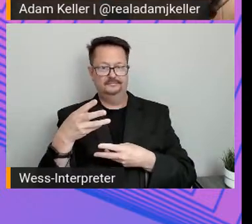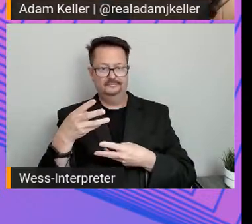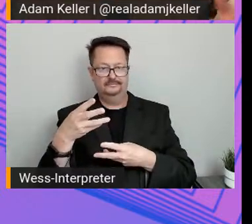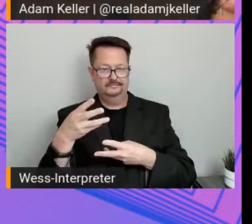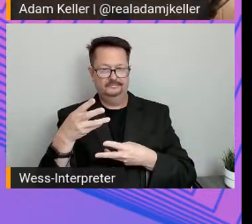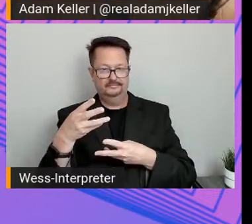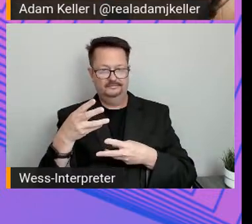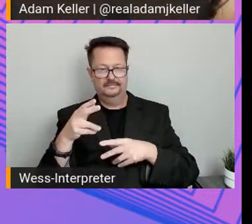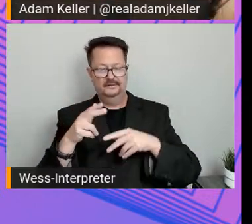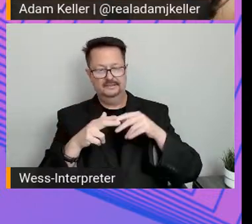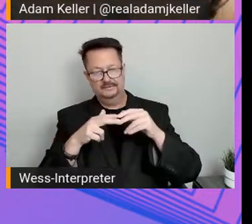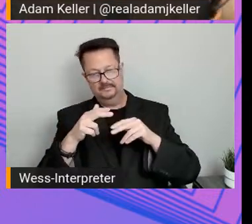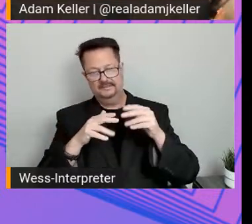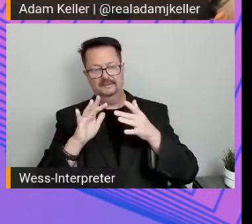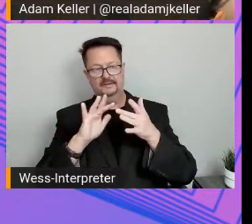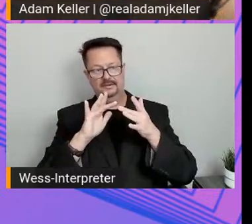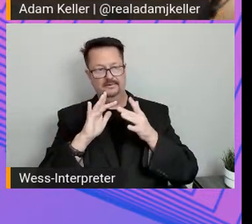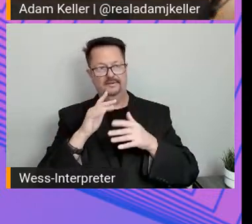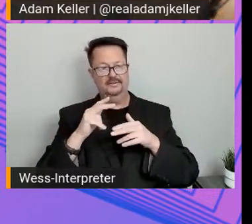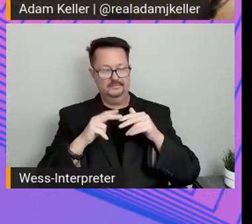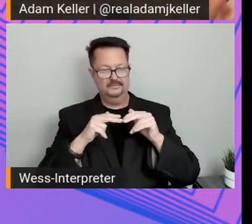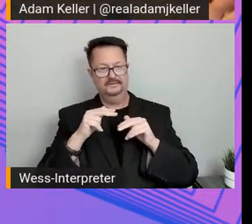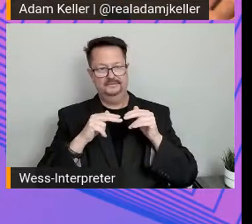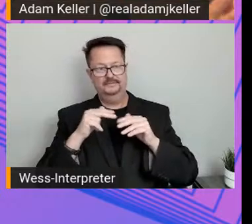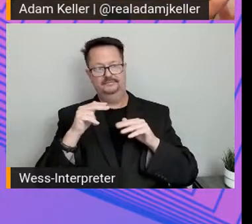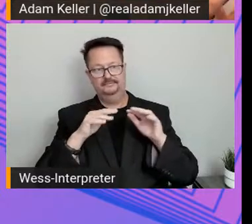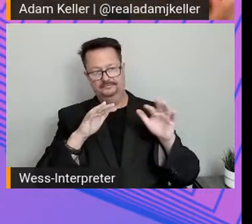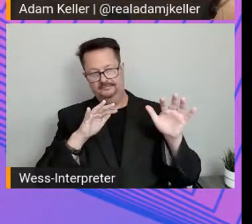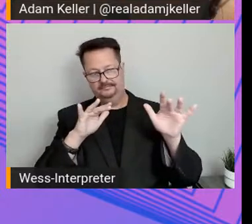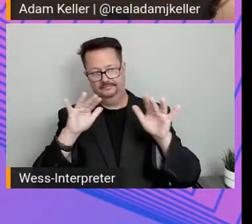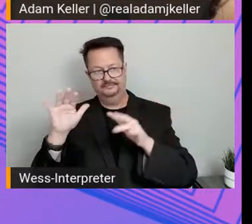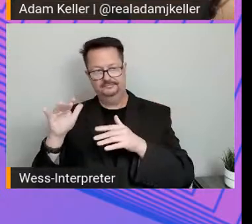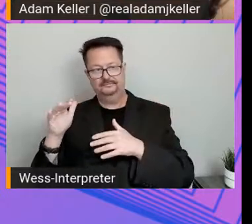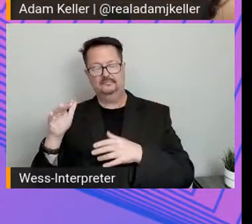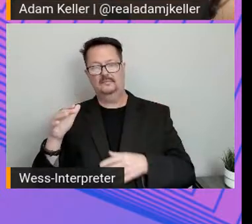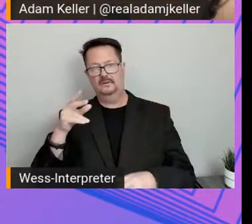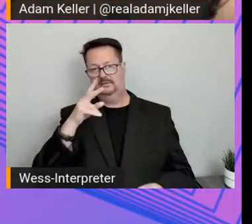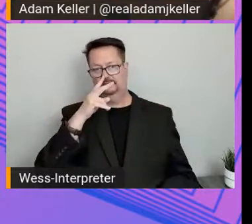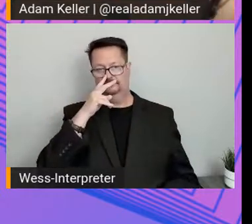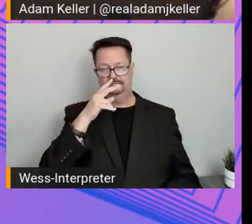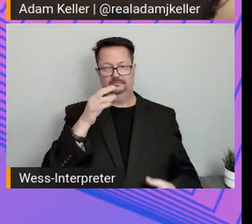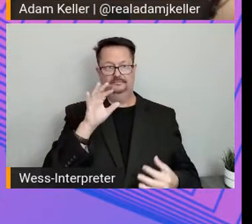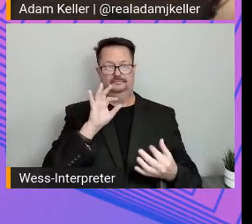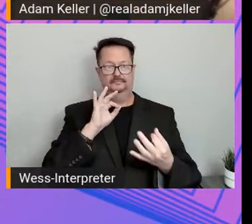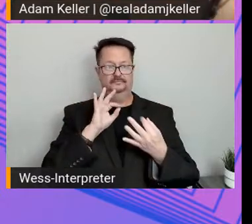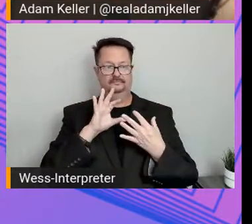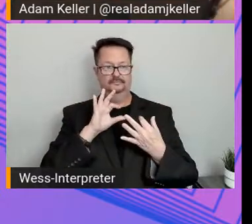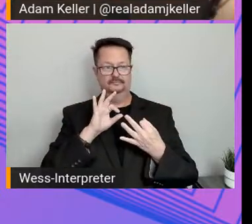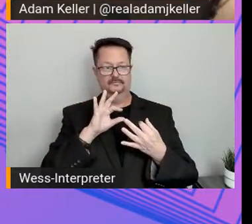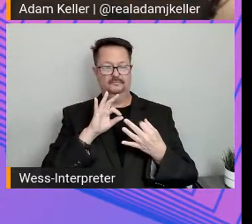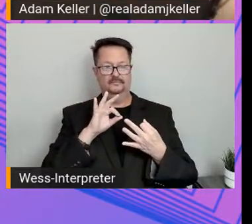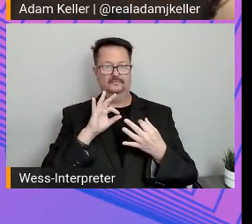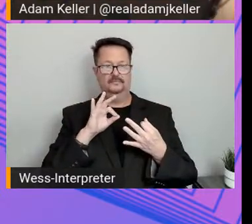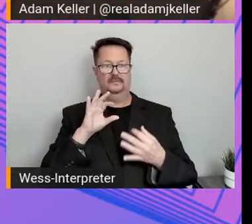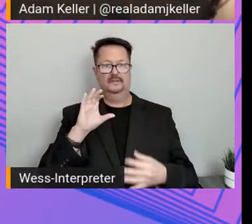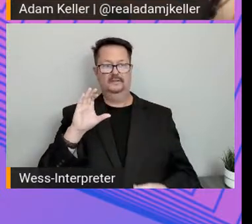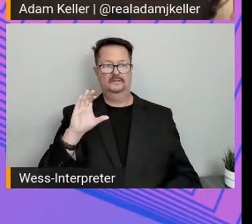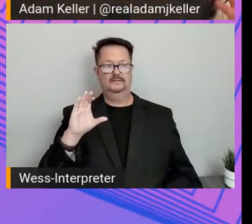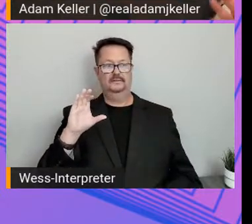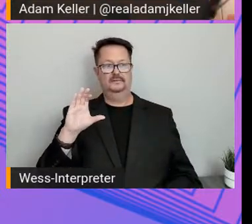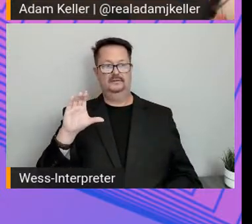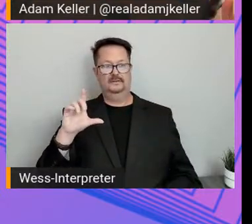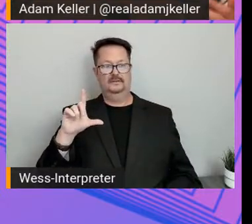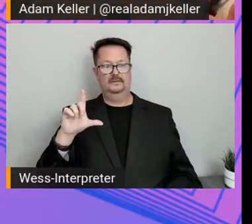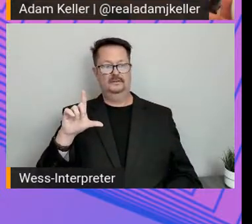it's building a load balancer, and so on. But you can see I get this feedback here via the CLI, and there we